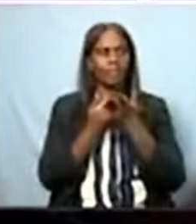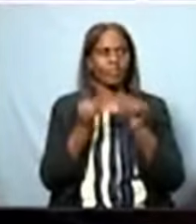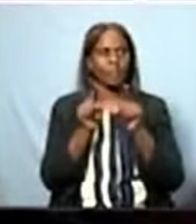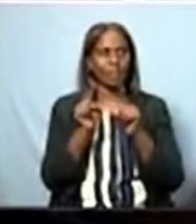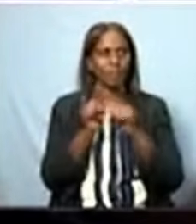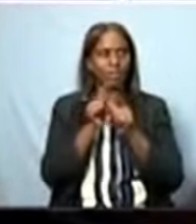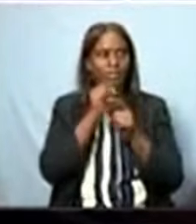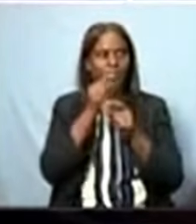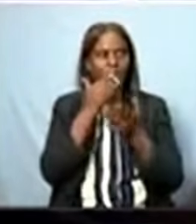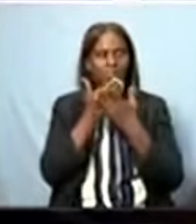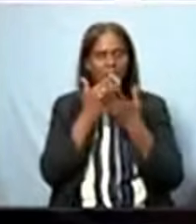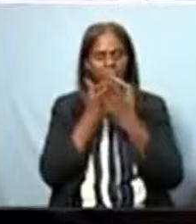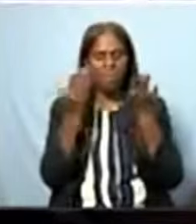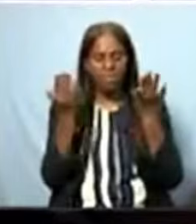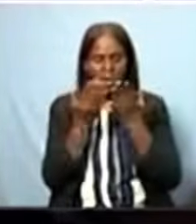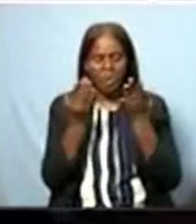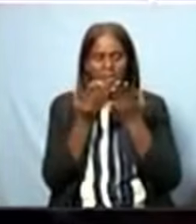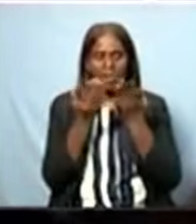an unfair